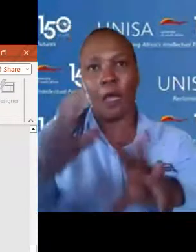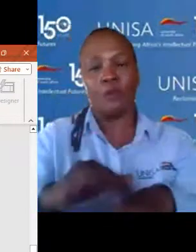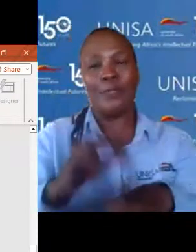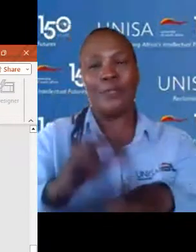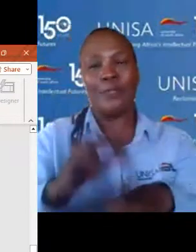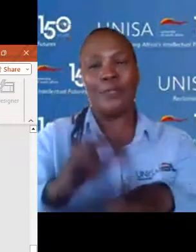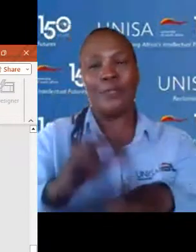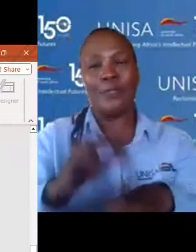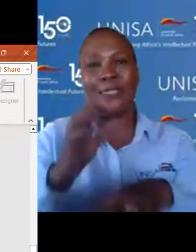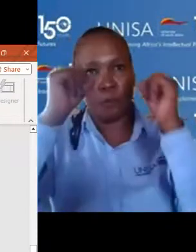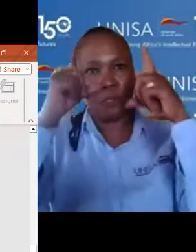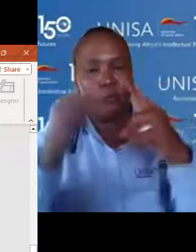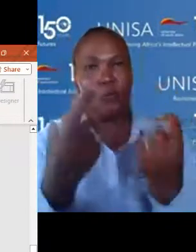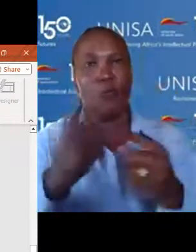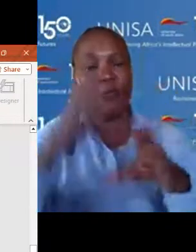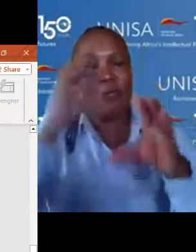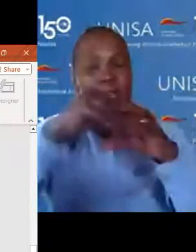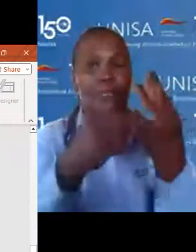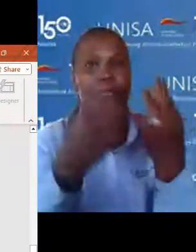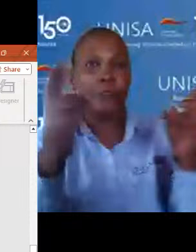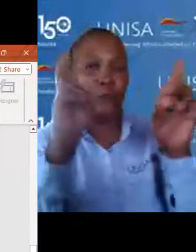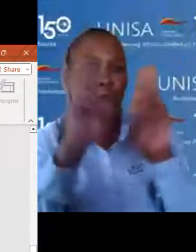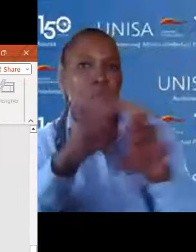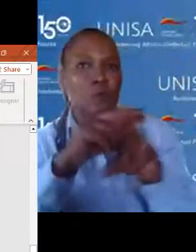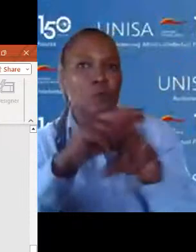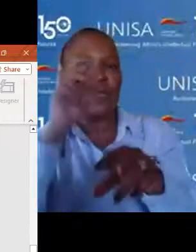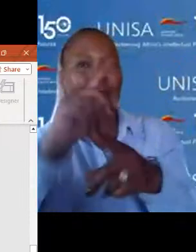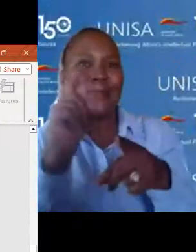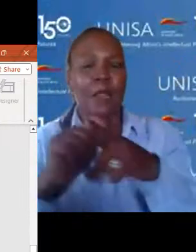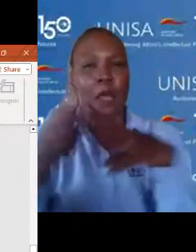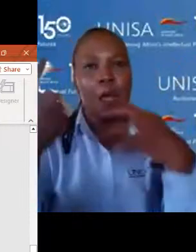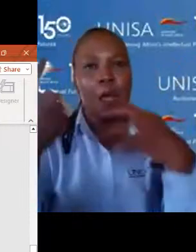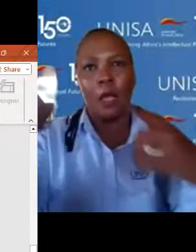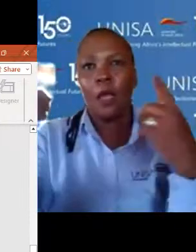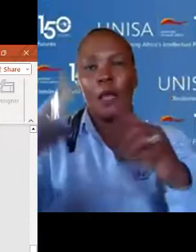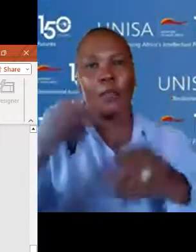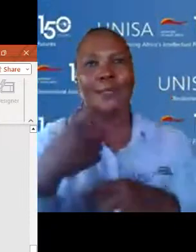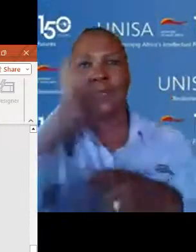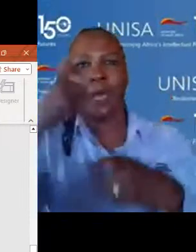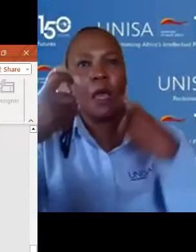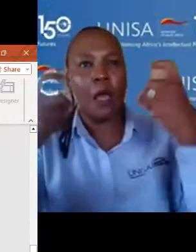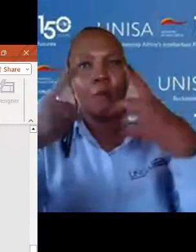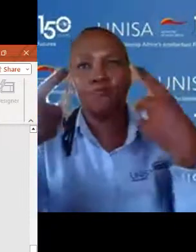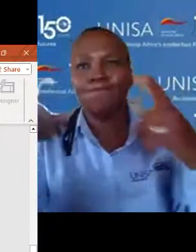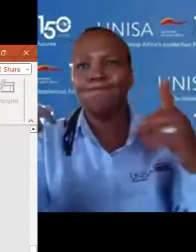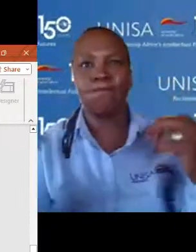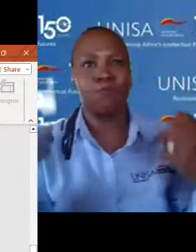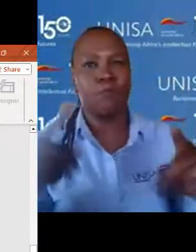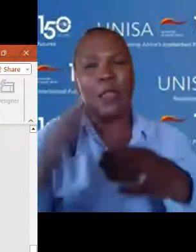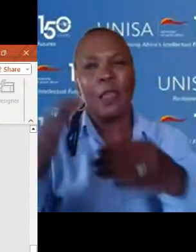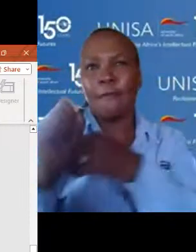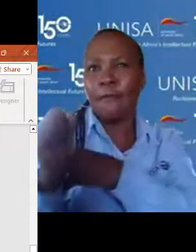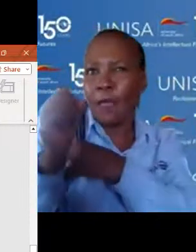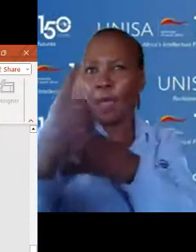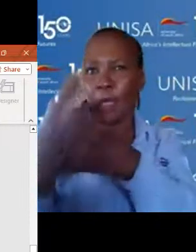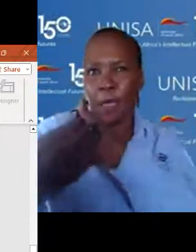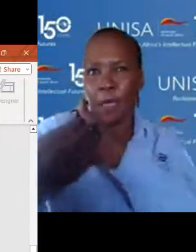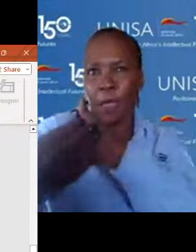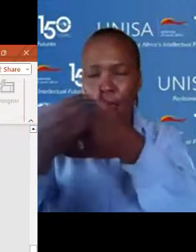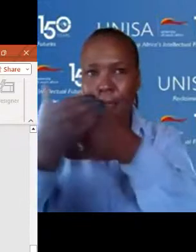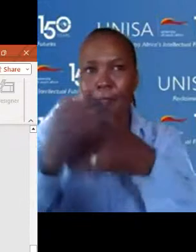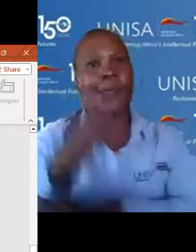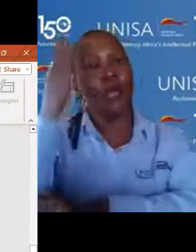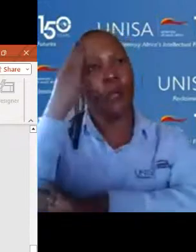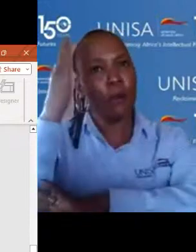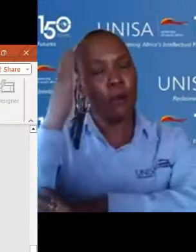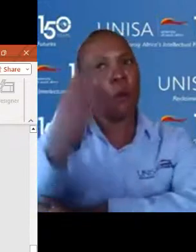do indoors, when they are trained on the different sounds, whether it's far away or closer, they know when to